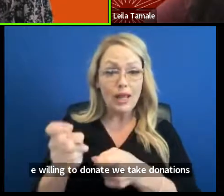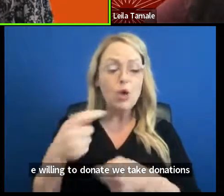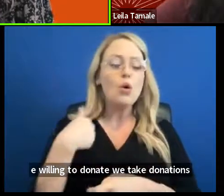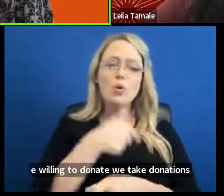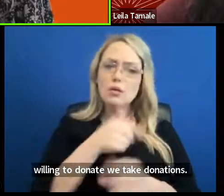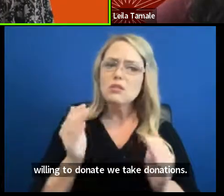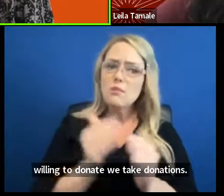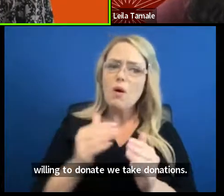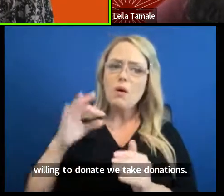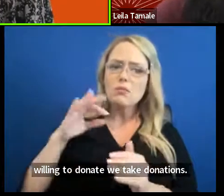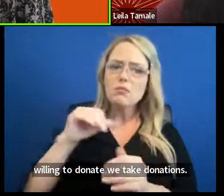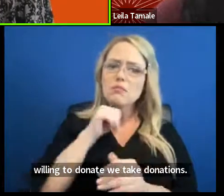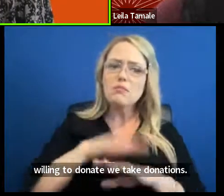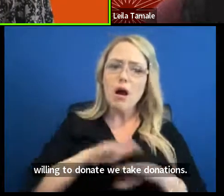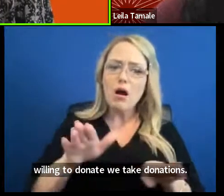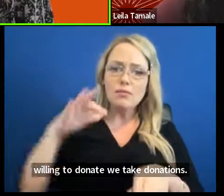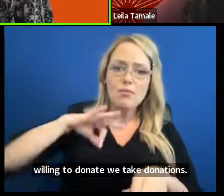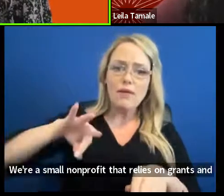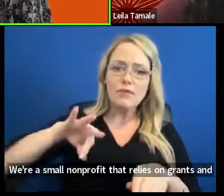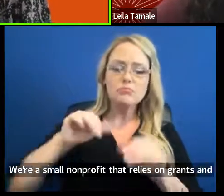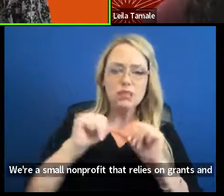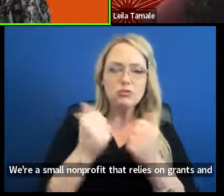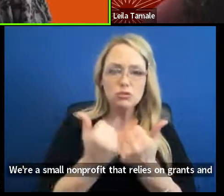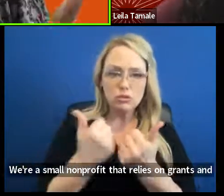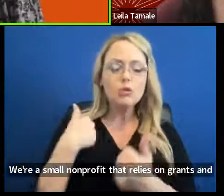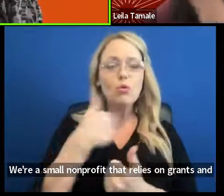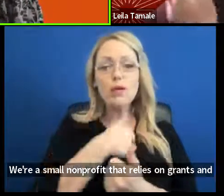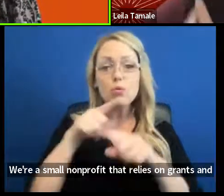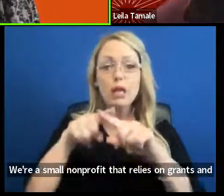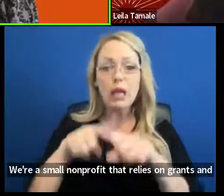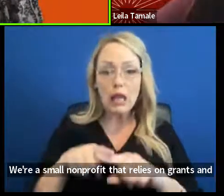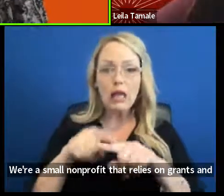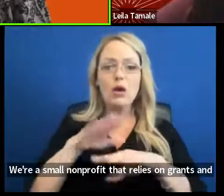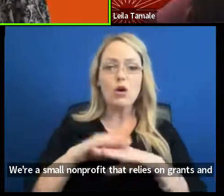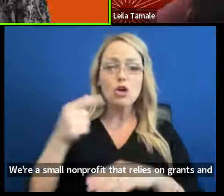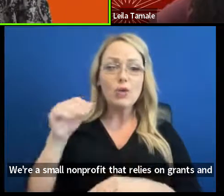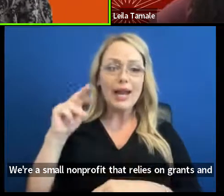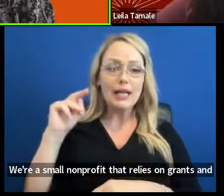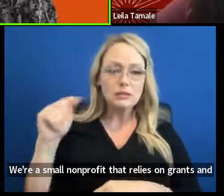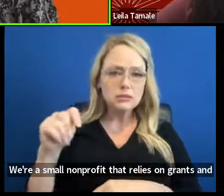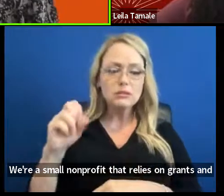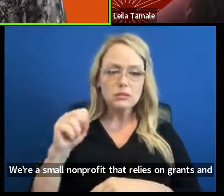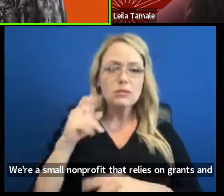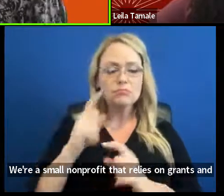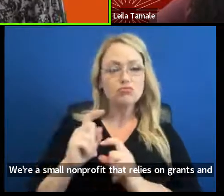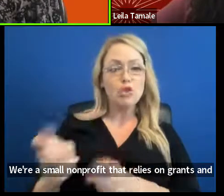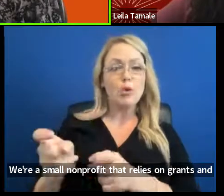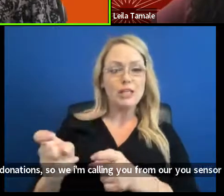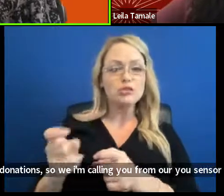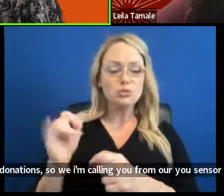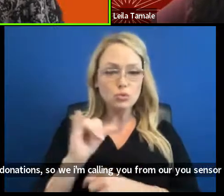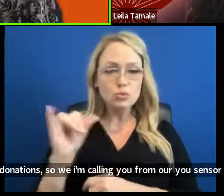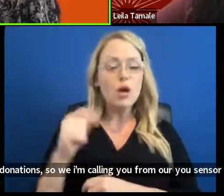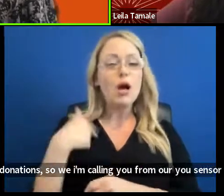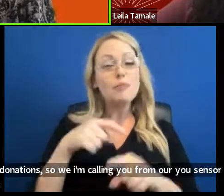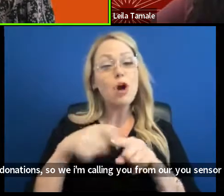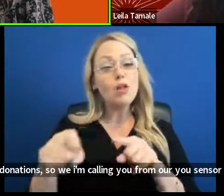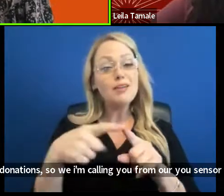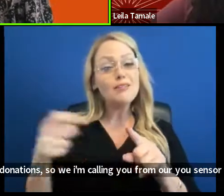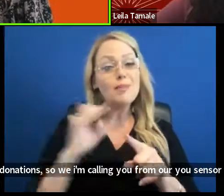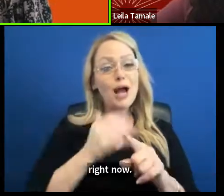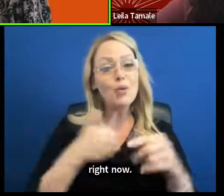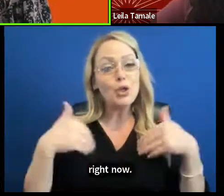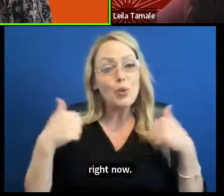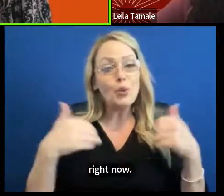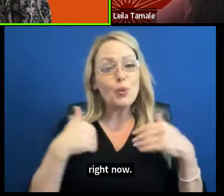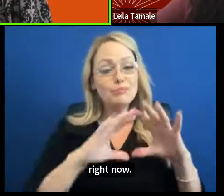grants and donations. So I'm calling you from our youth center right now. Our like youth workers are here all on their headphones,